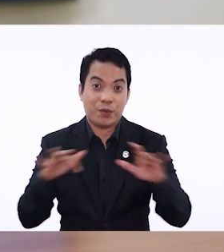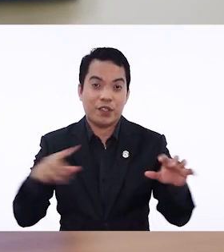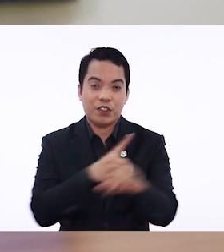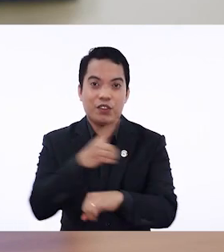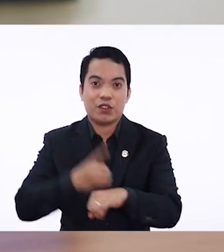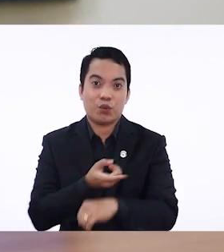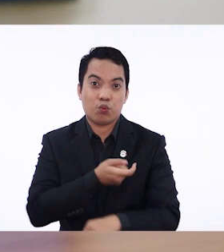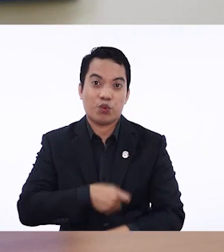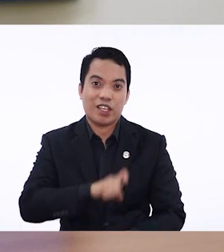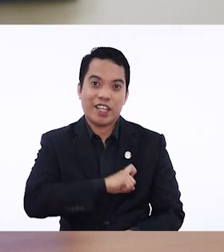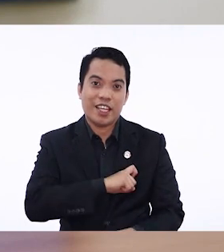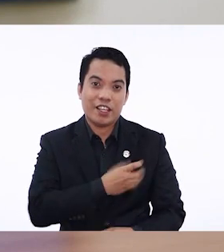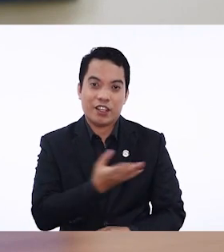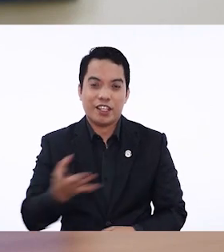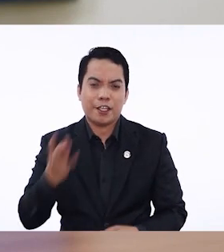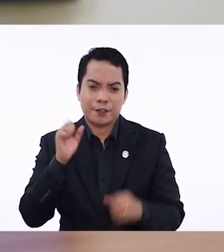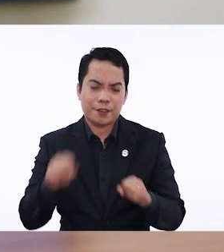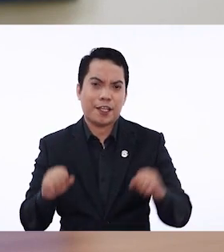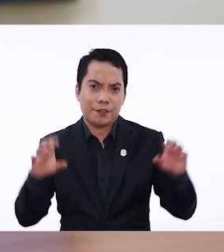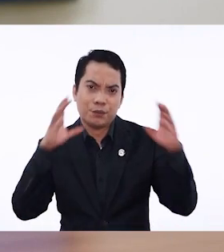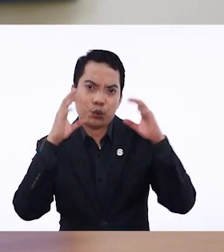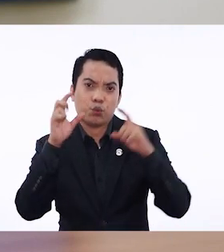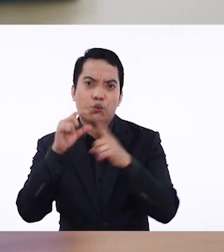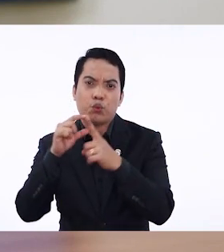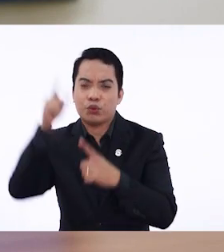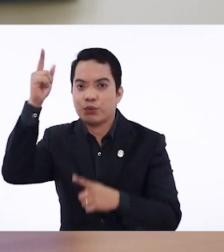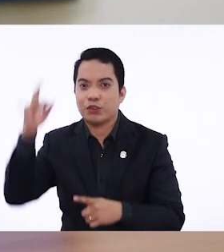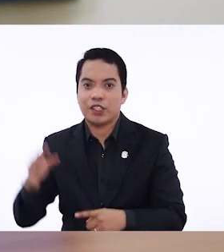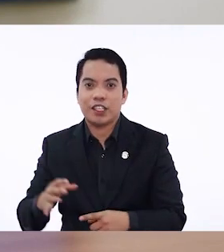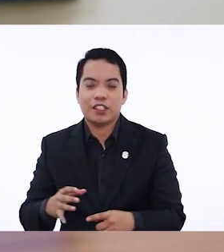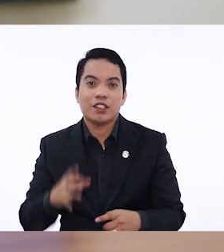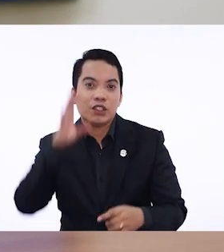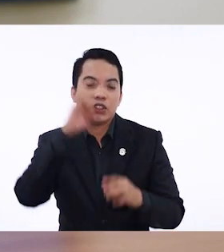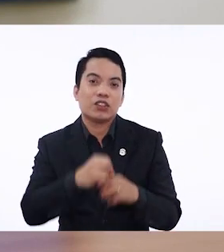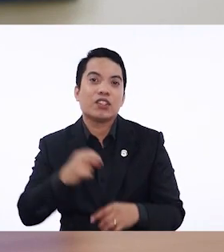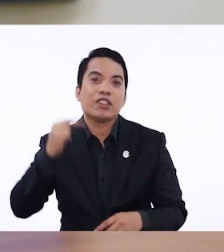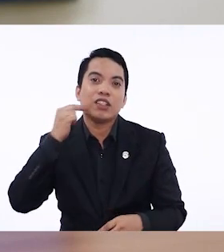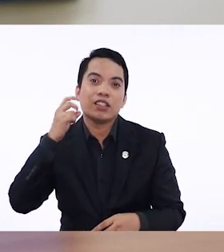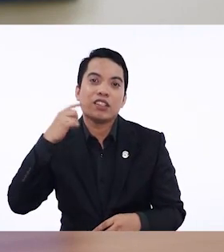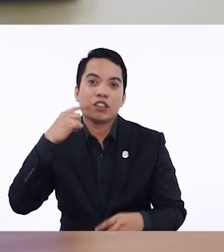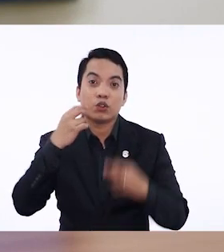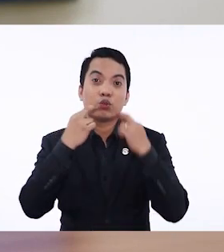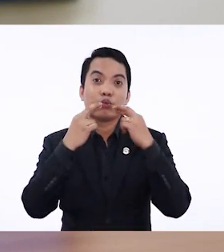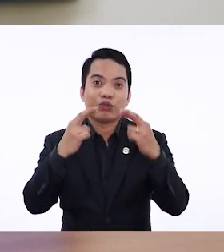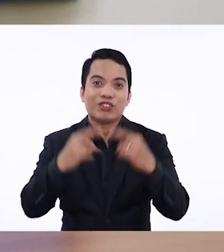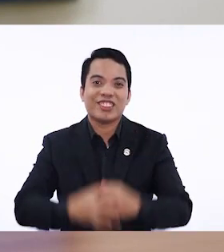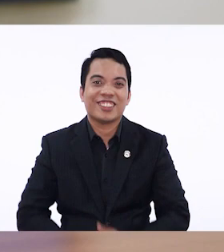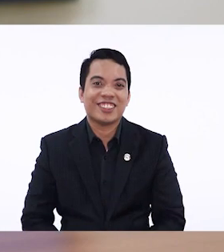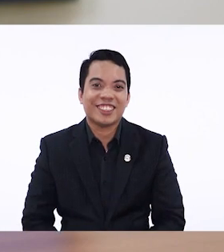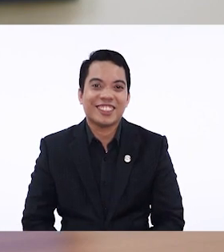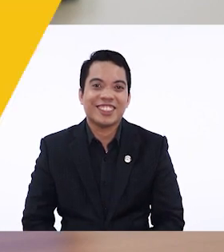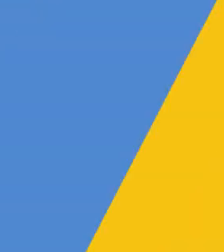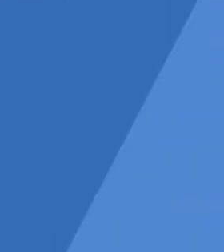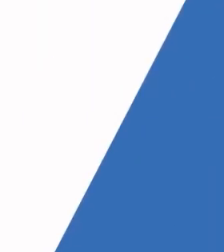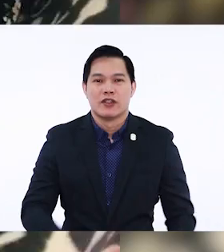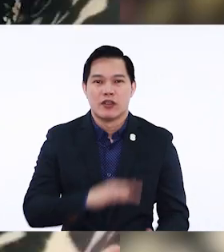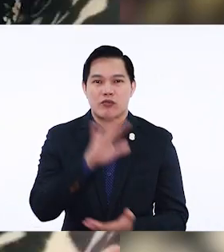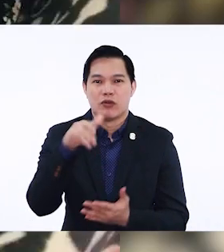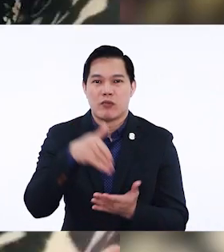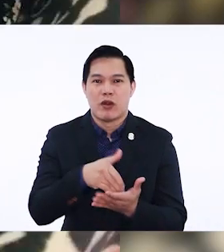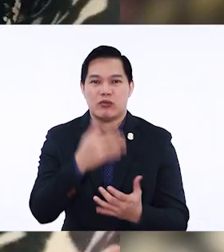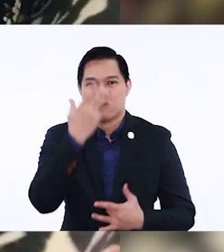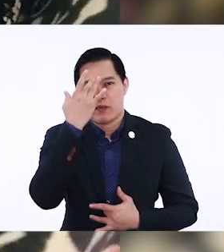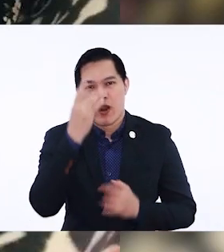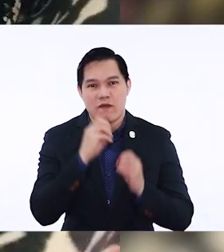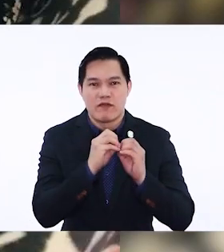of Spain where they can listen to the words of God. Sister Nilda de la Cruz tells us the details. Amidst